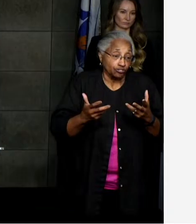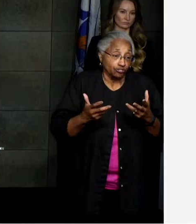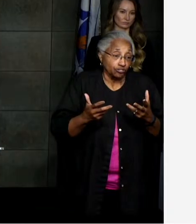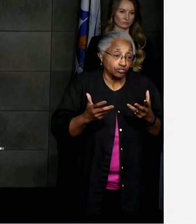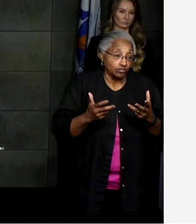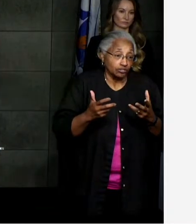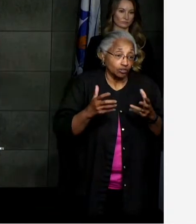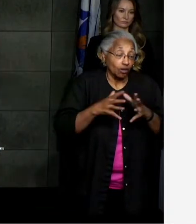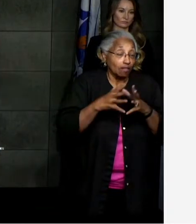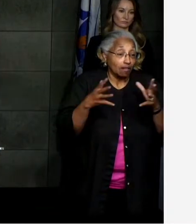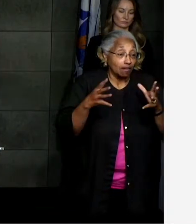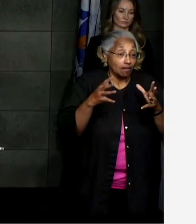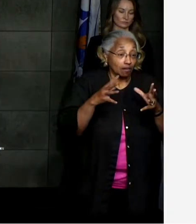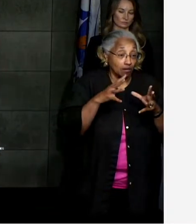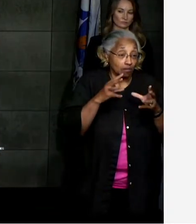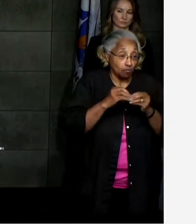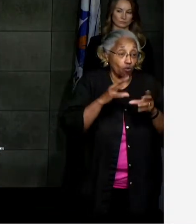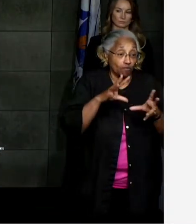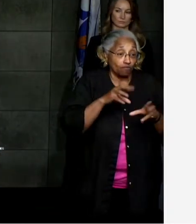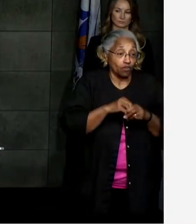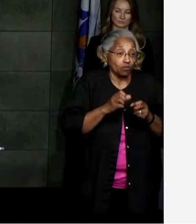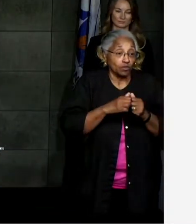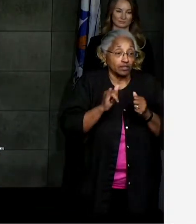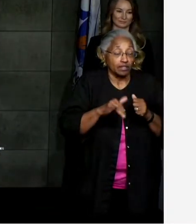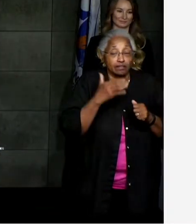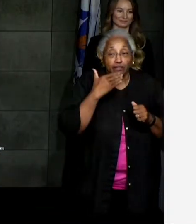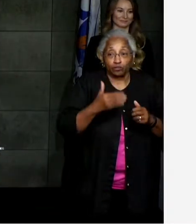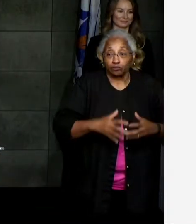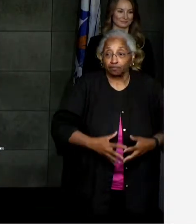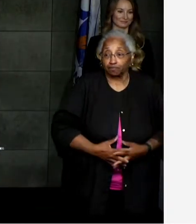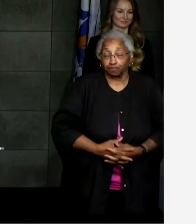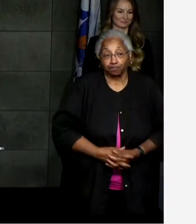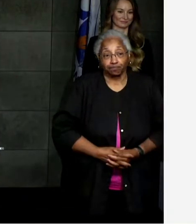into that whole thing. So that's it, Eric.